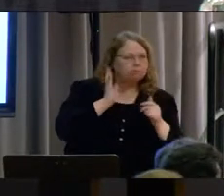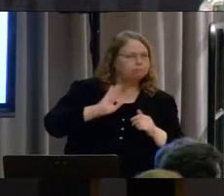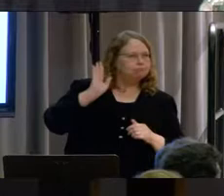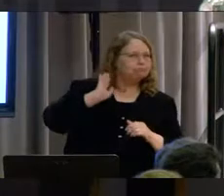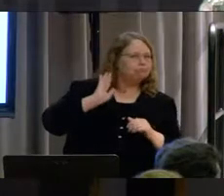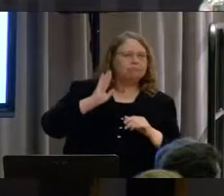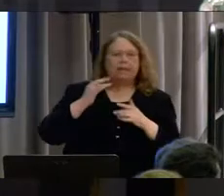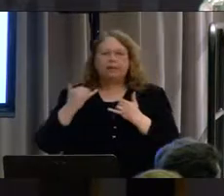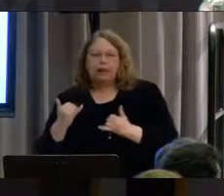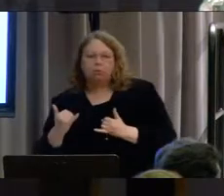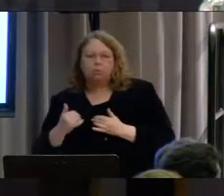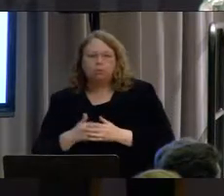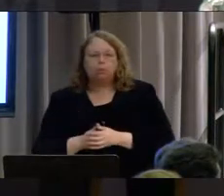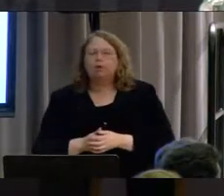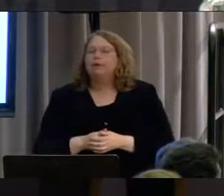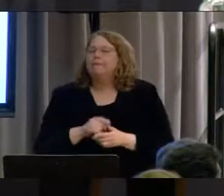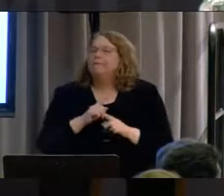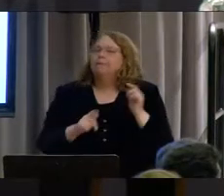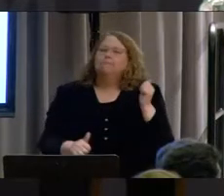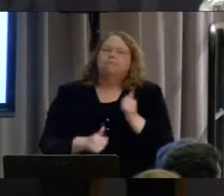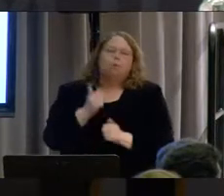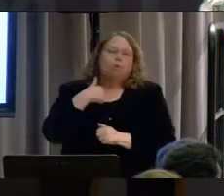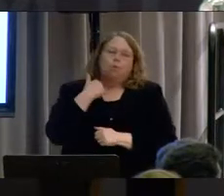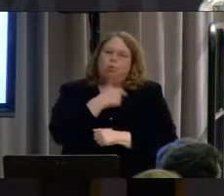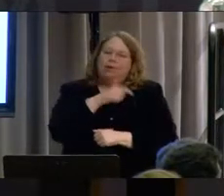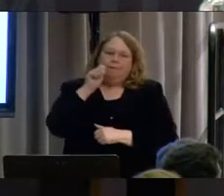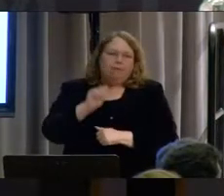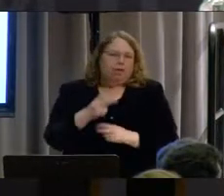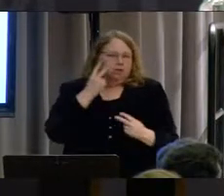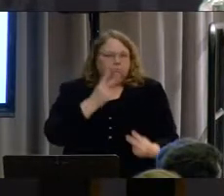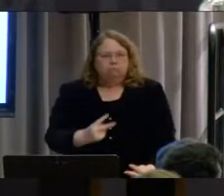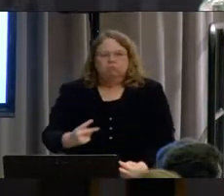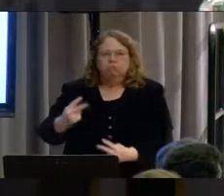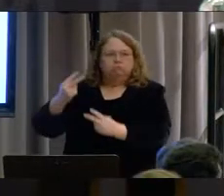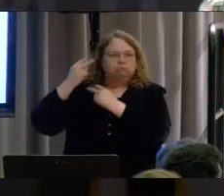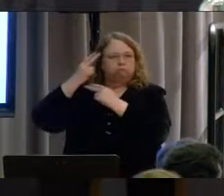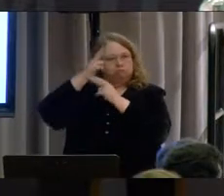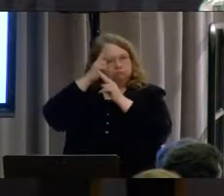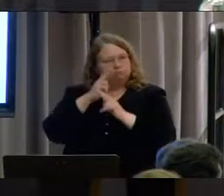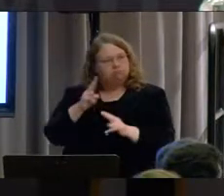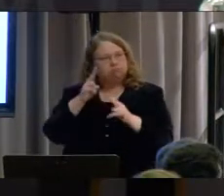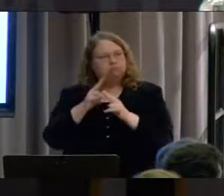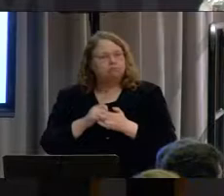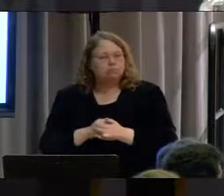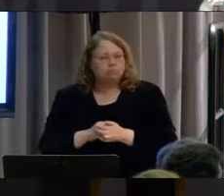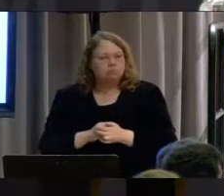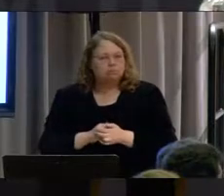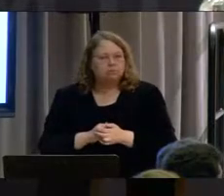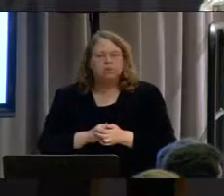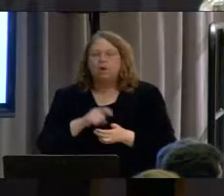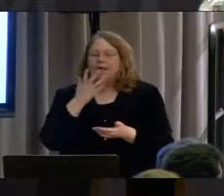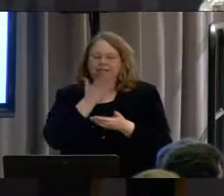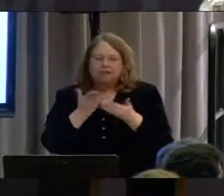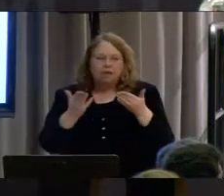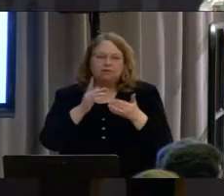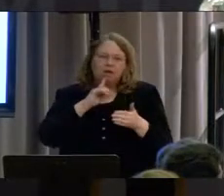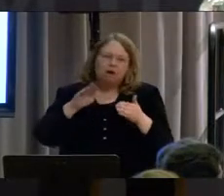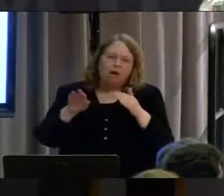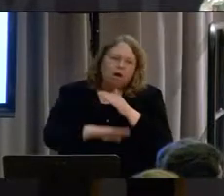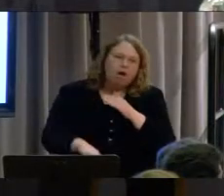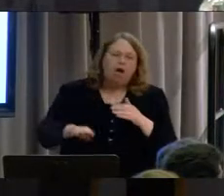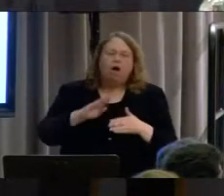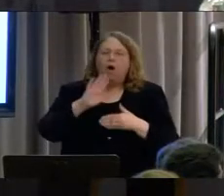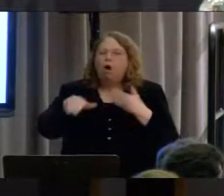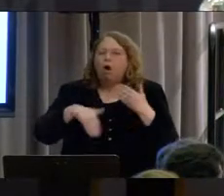the thing that we most need to commemorate, the thing that underlies the anatomical theater, the thing that underlies the Confederacy, the thing that underlines the problems